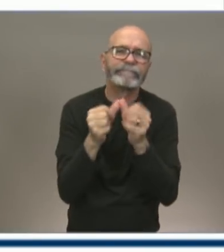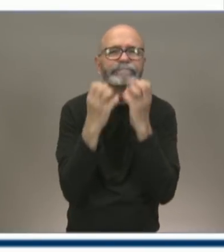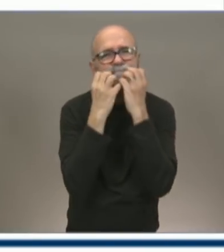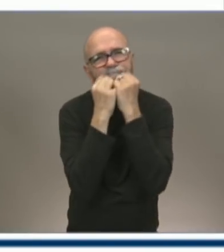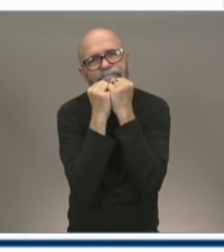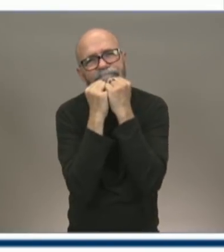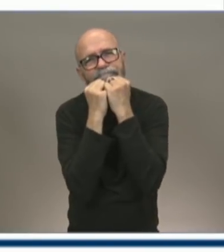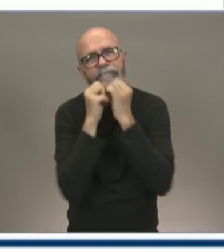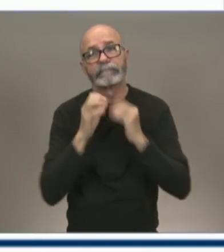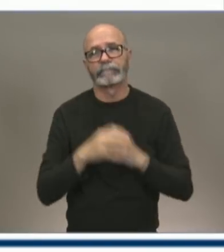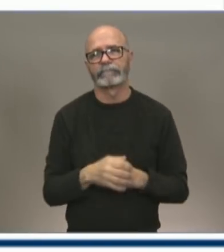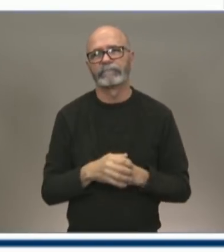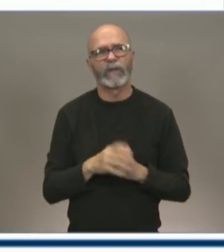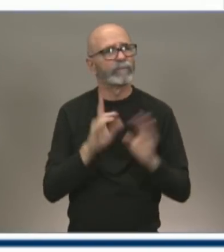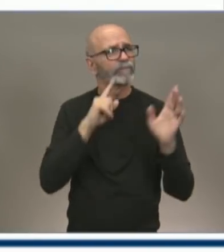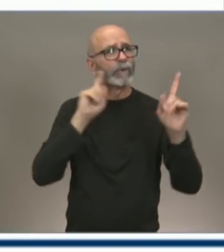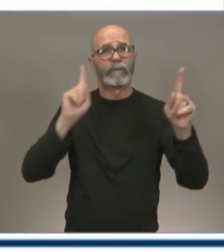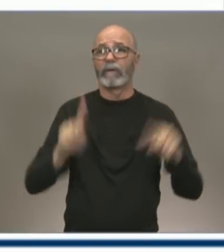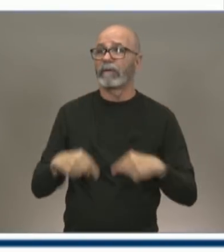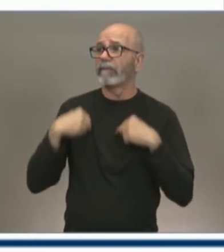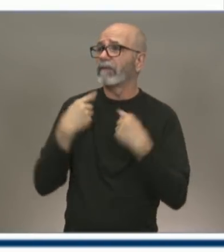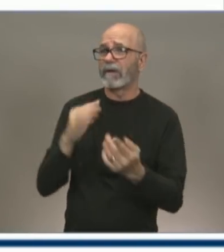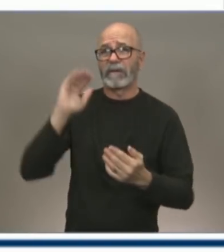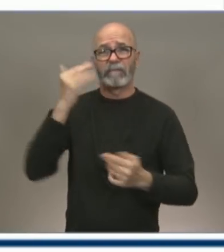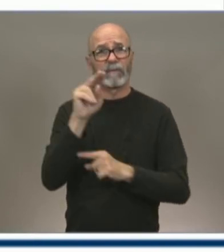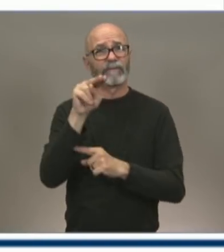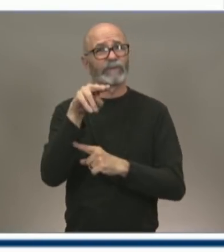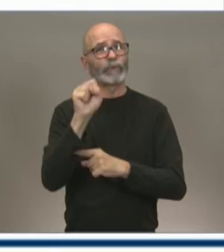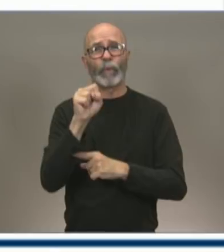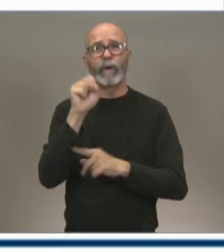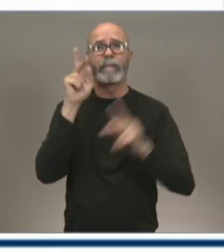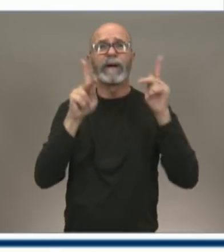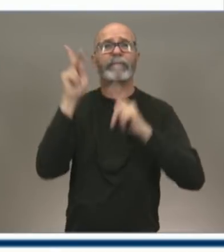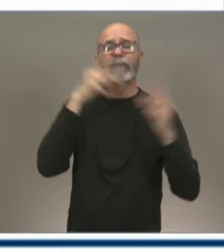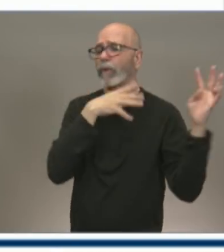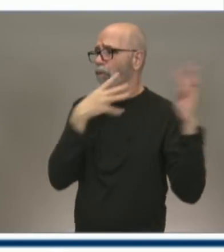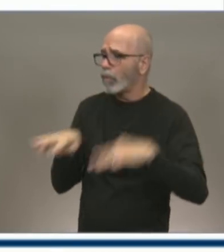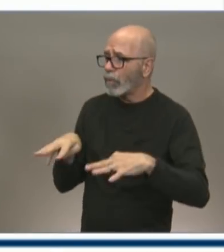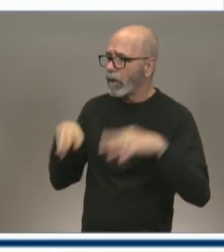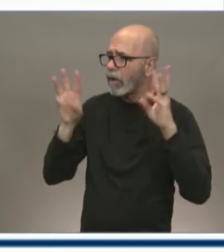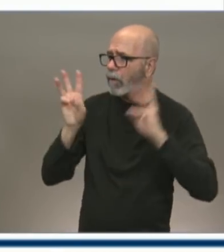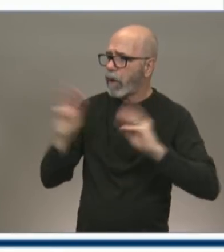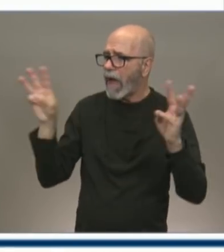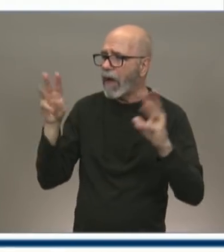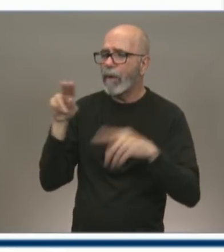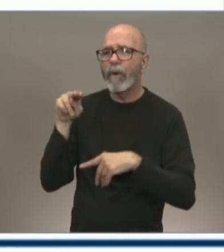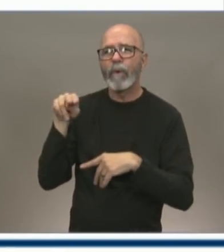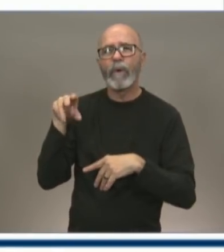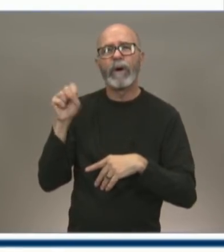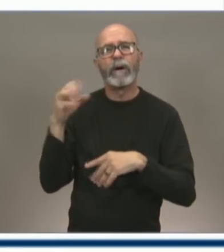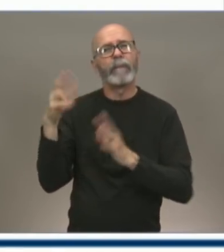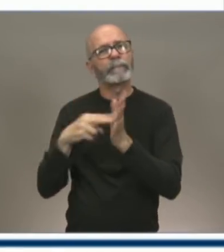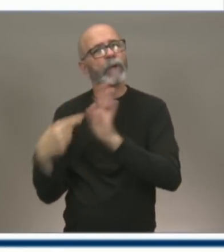been doing that well in Nova Scotia. We've been recognized for that, but we need to continue this caring,